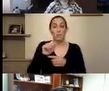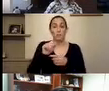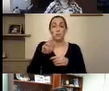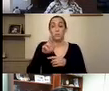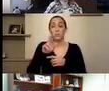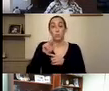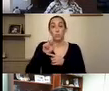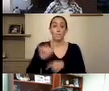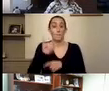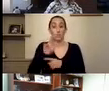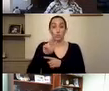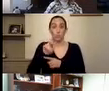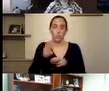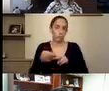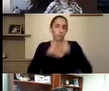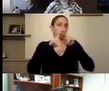about